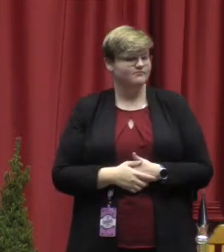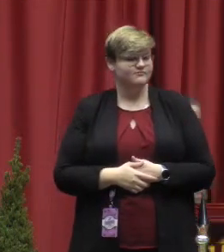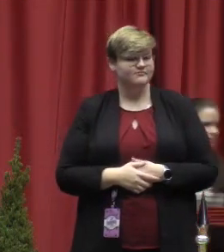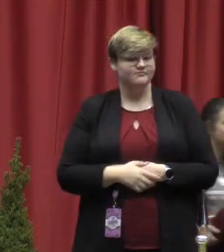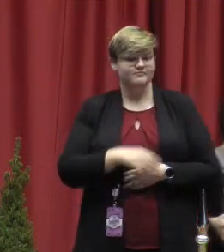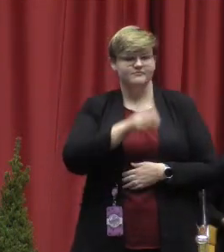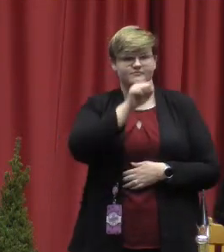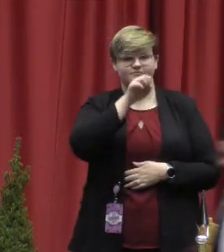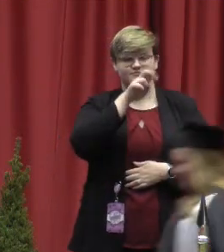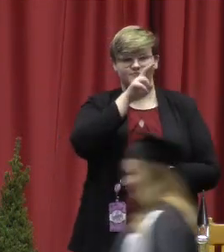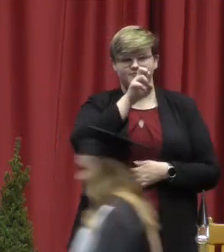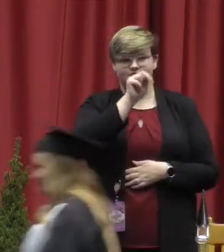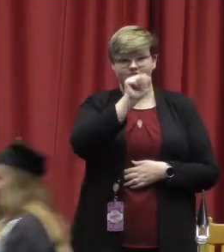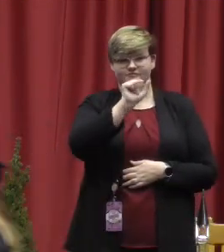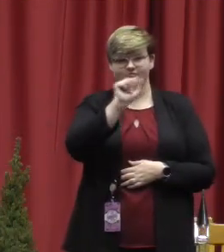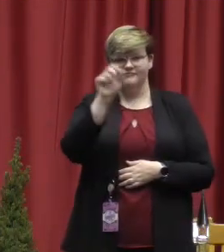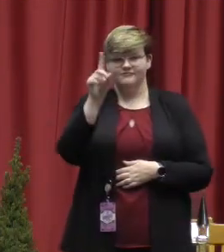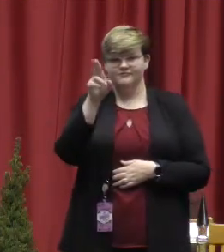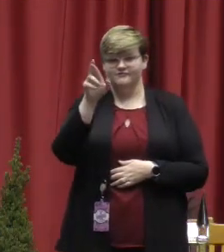Serena Duran.